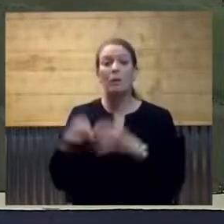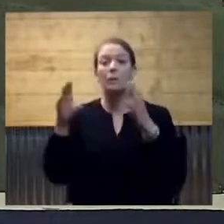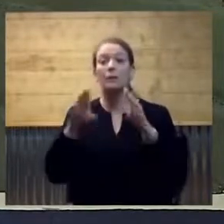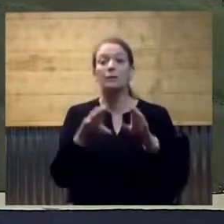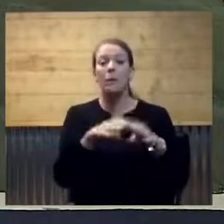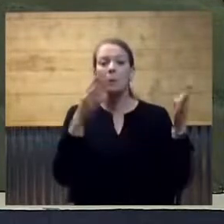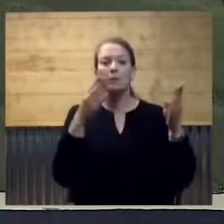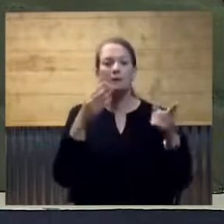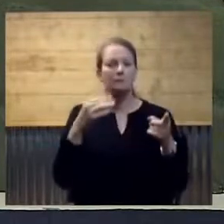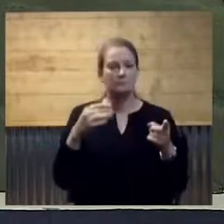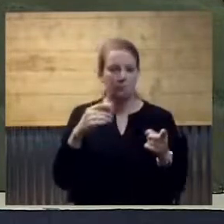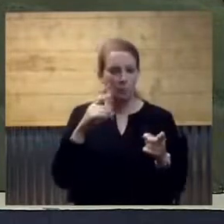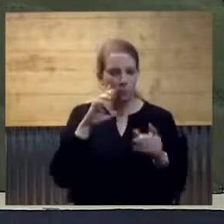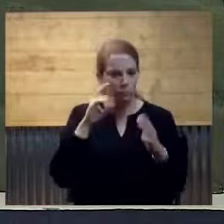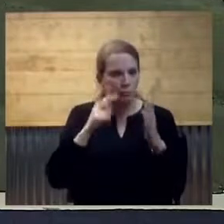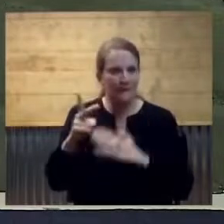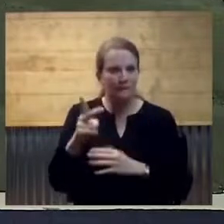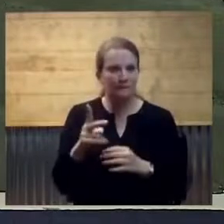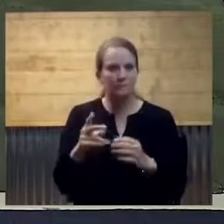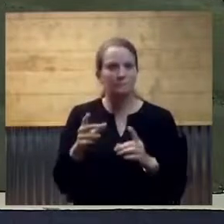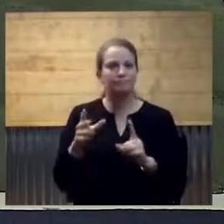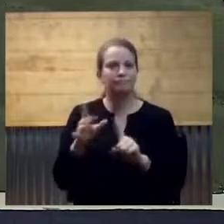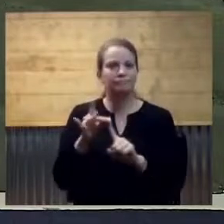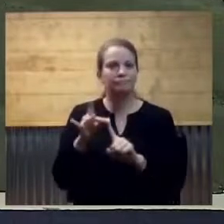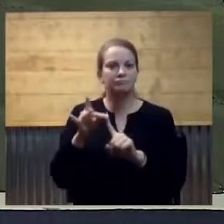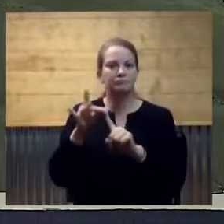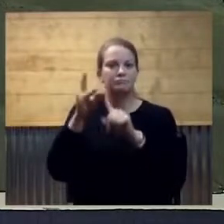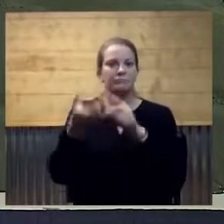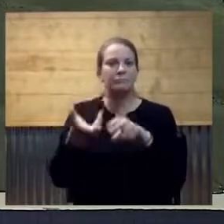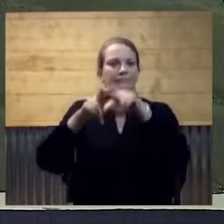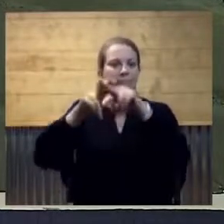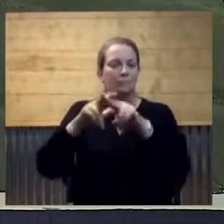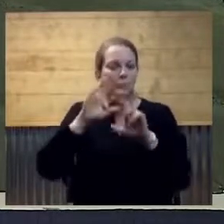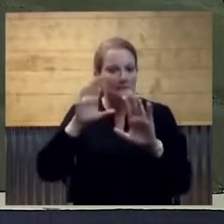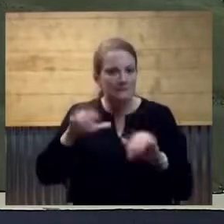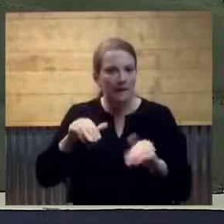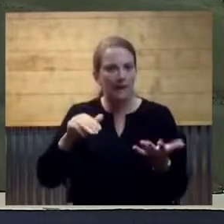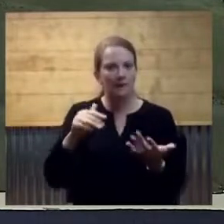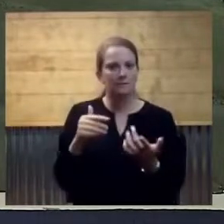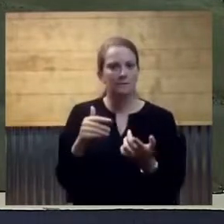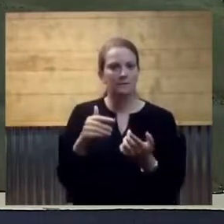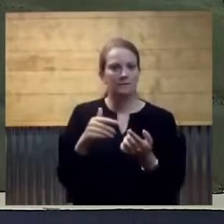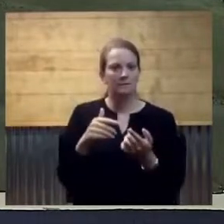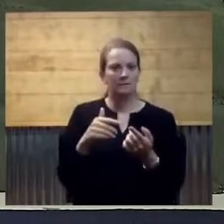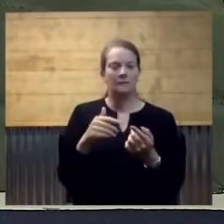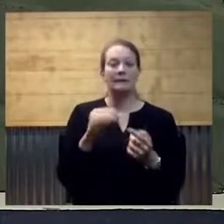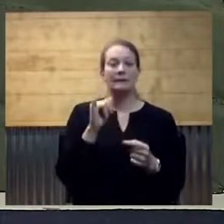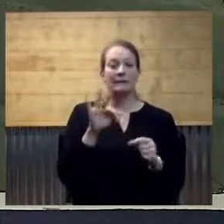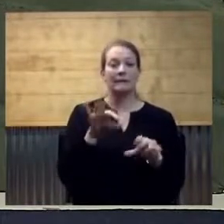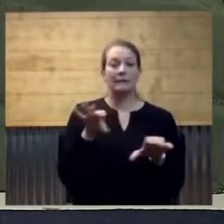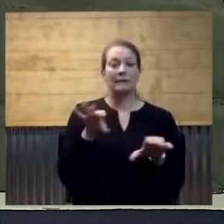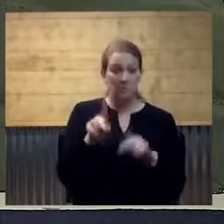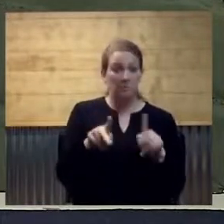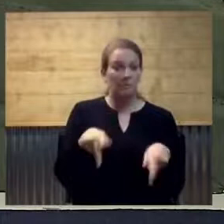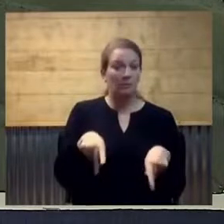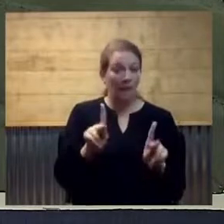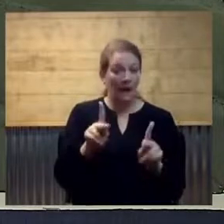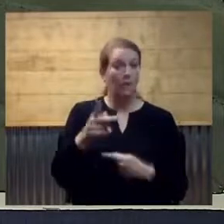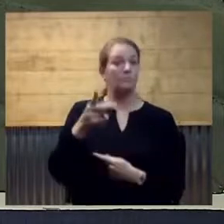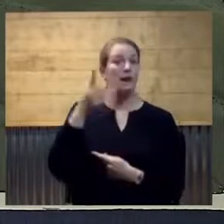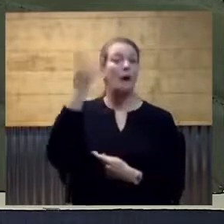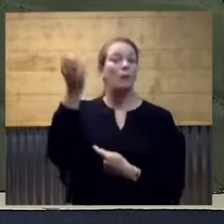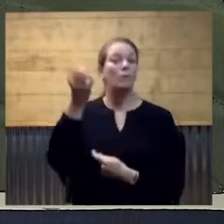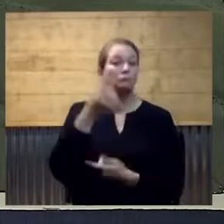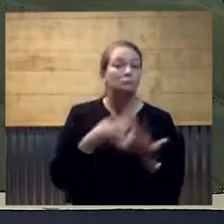you're increasing activity. You must be seeing an increase in the infection rate when you're increasing activity. So